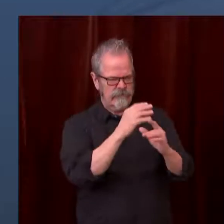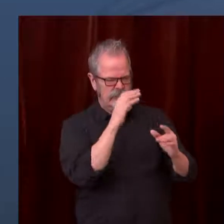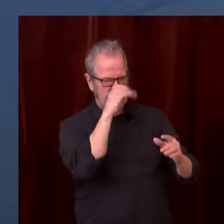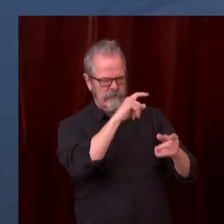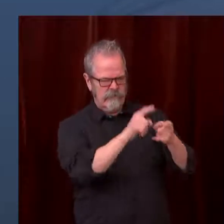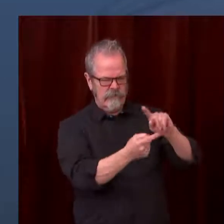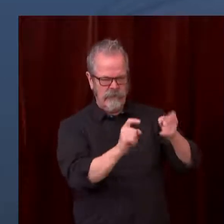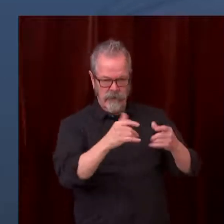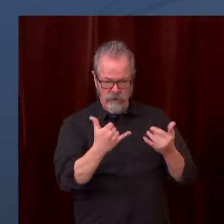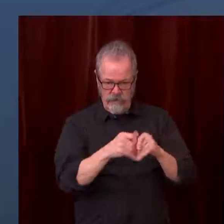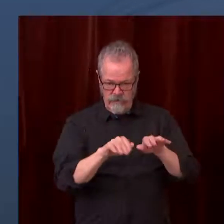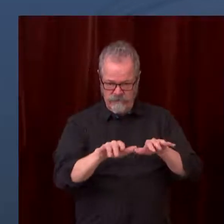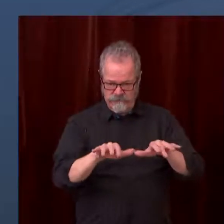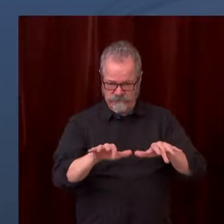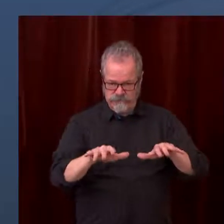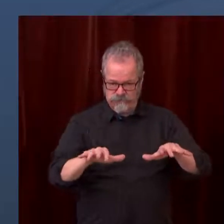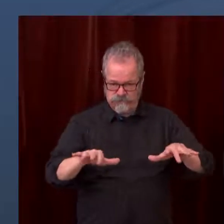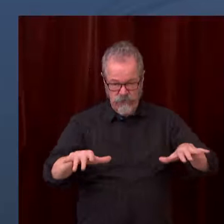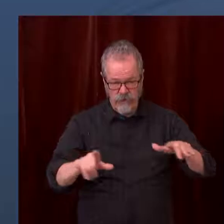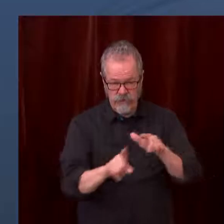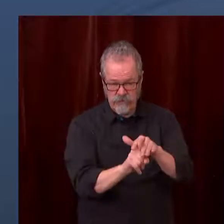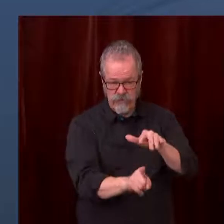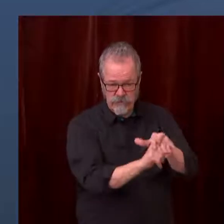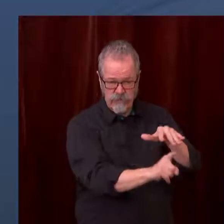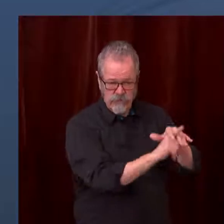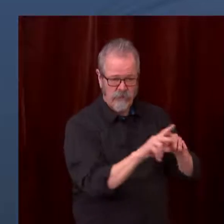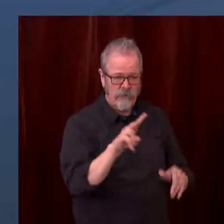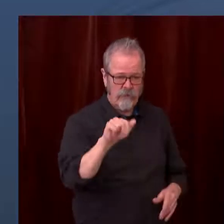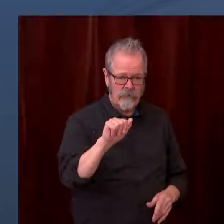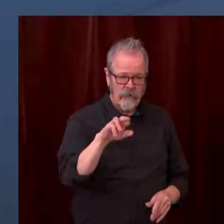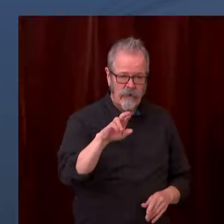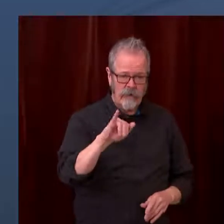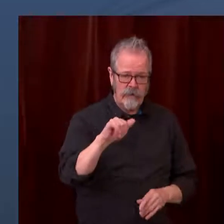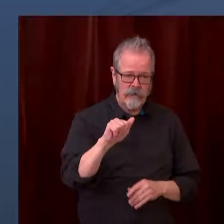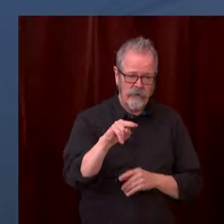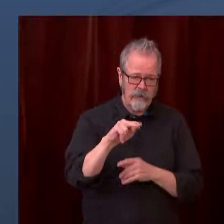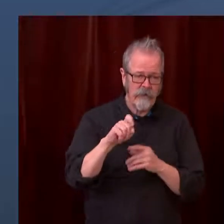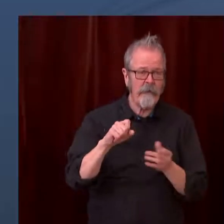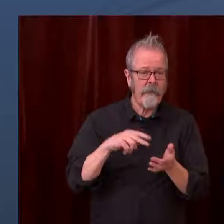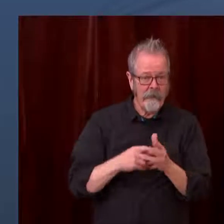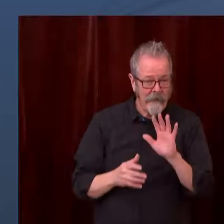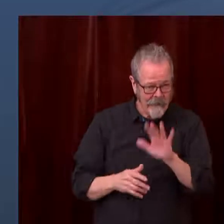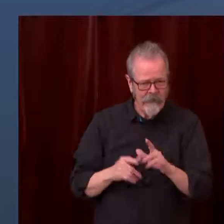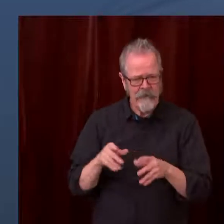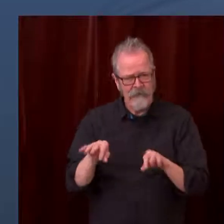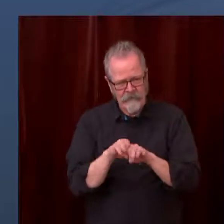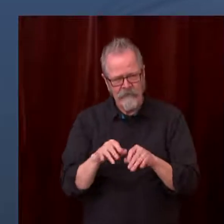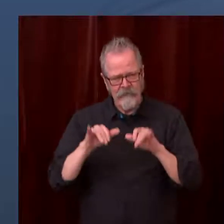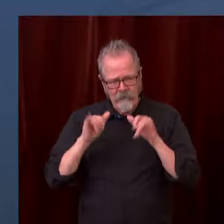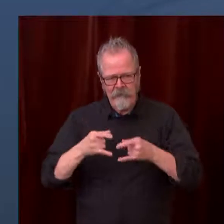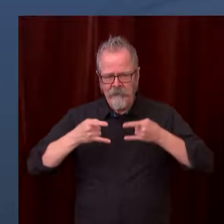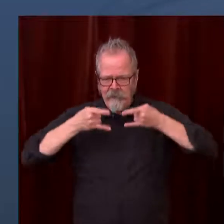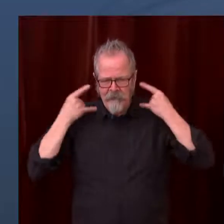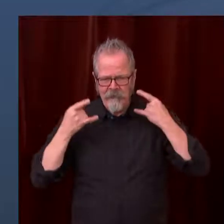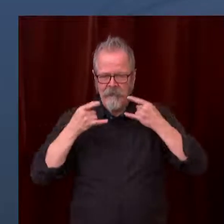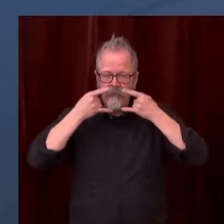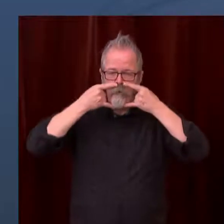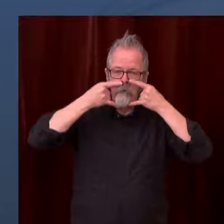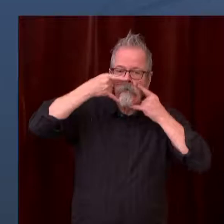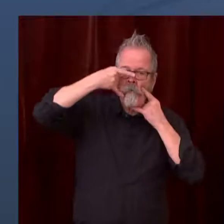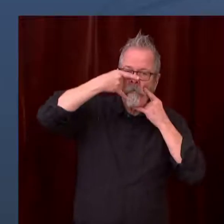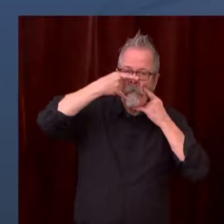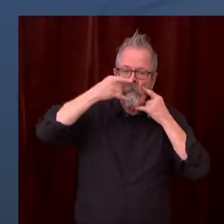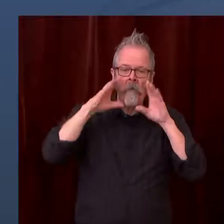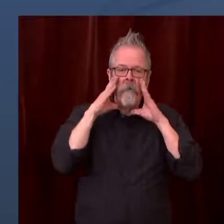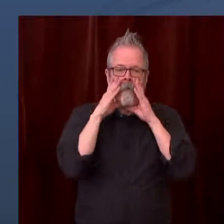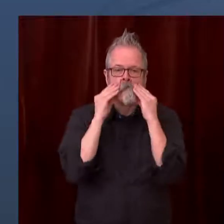to wear our mask and make sure that we wear our mask tightly and appropriately and over the nose and over the mouth, and